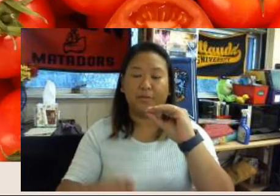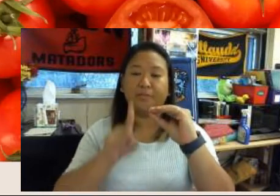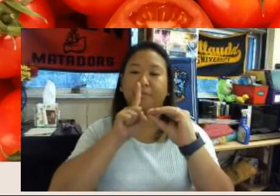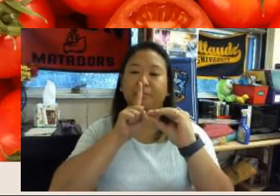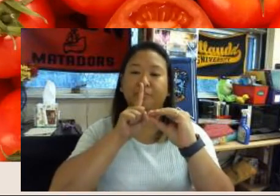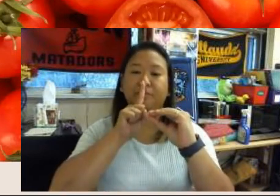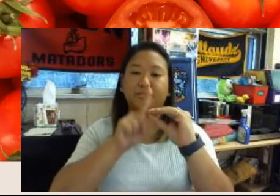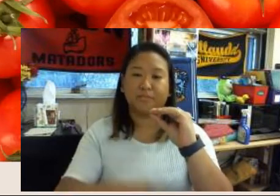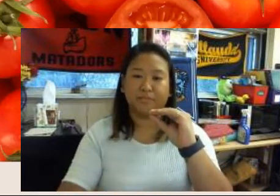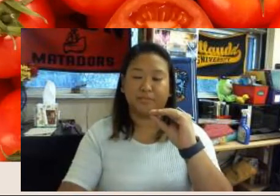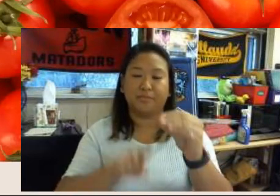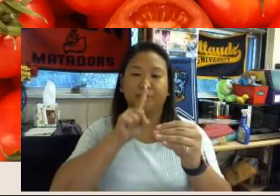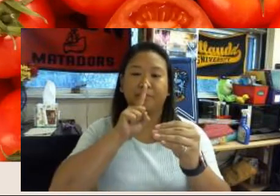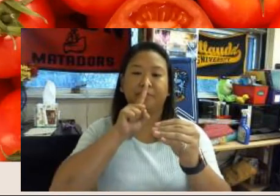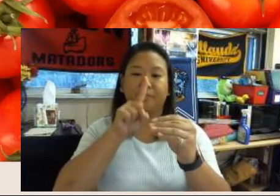Tomato.